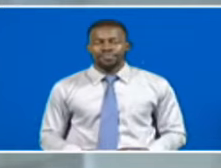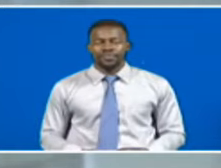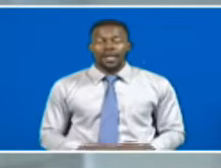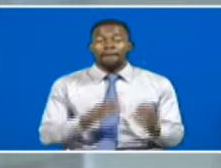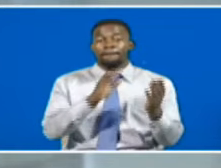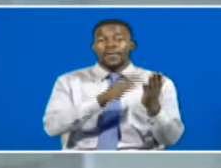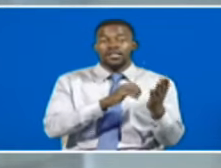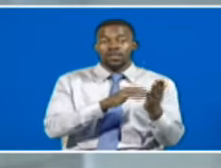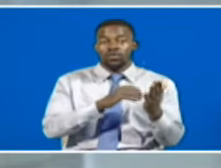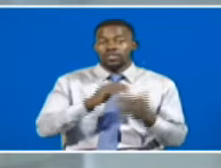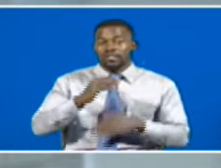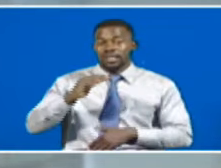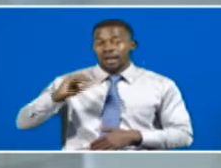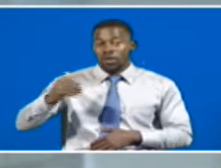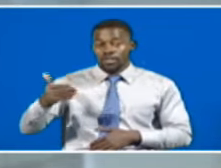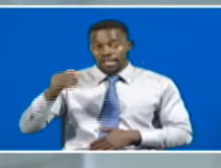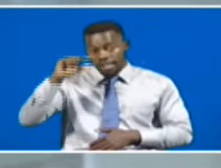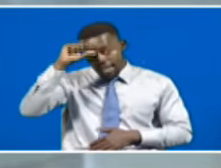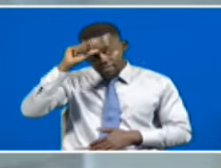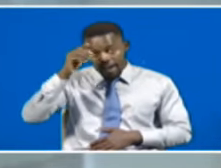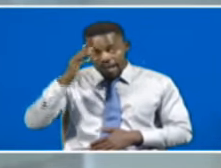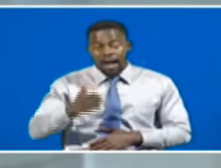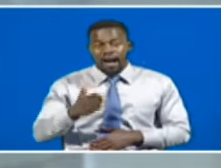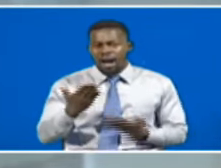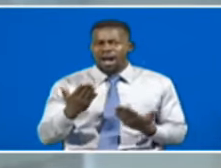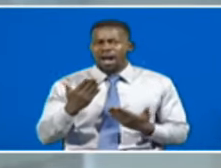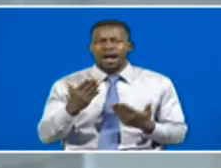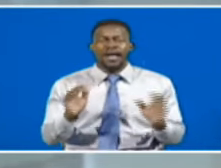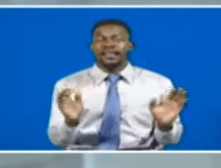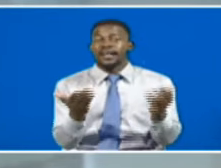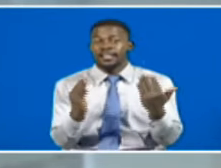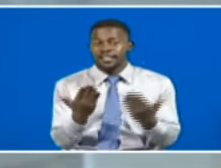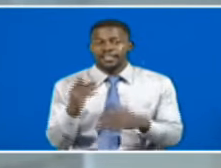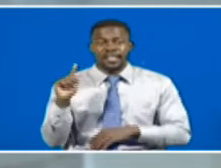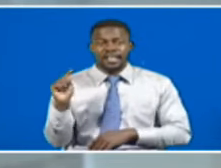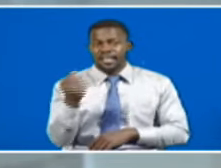Governor Wavinya Ndeti has told Kenyans to shun corruption, terming the vice as serious.